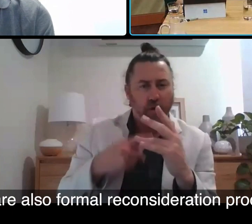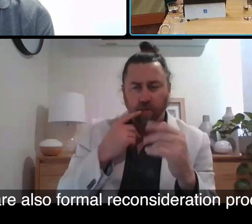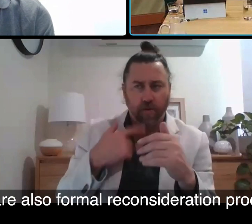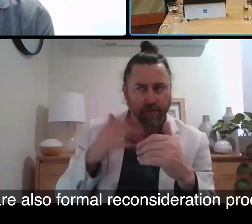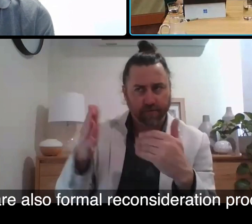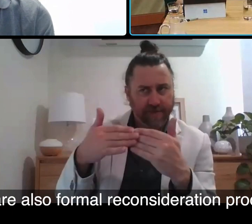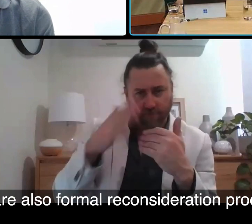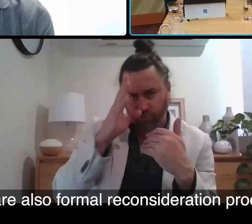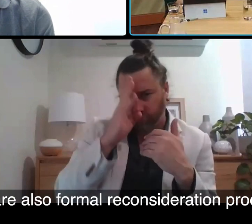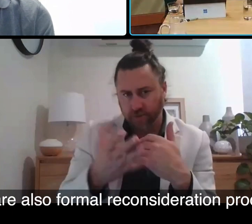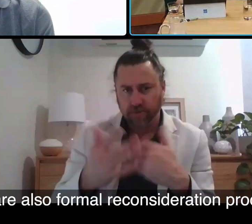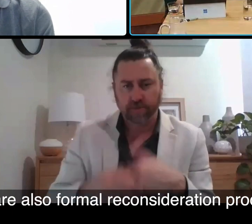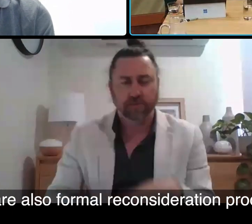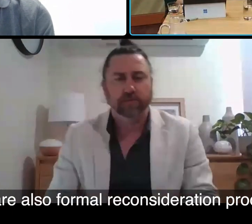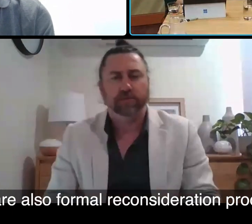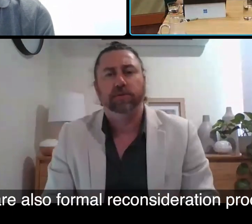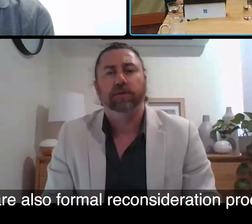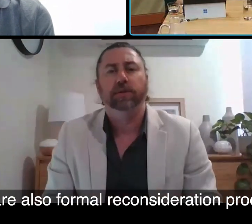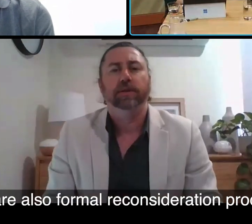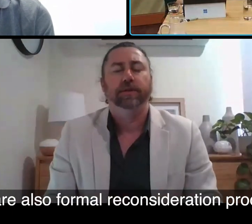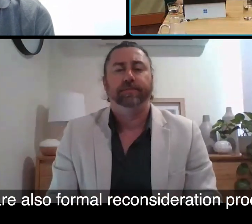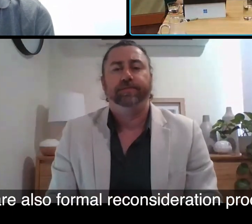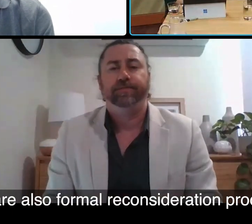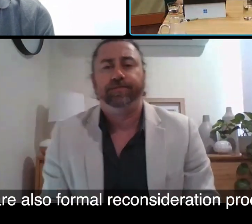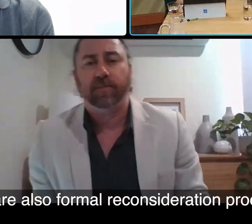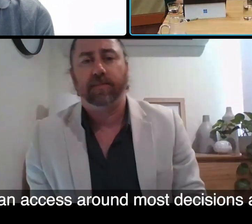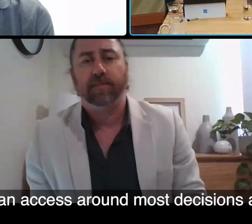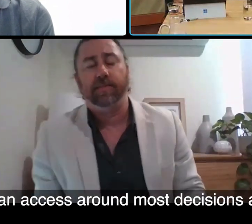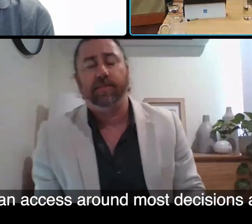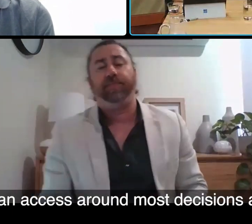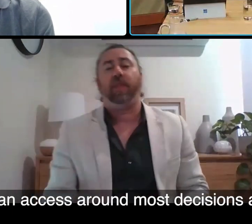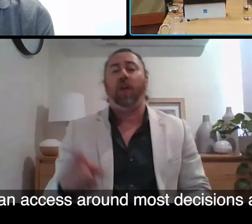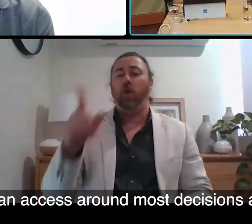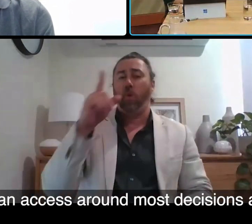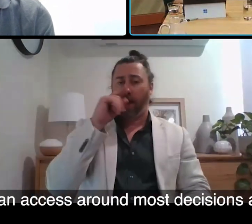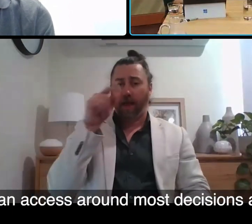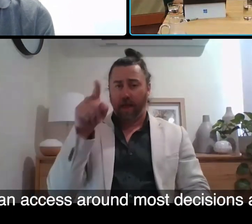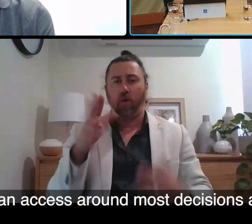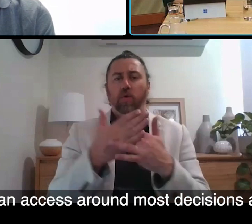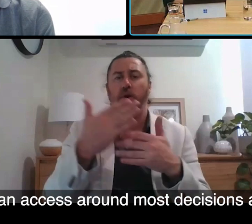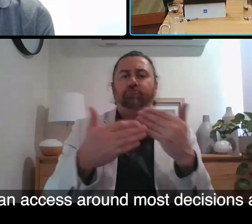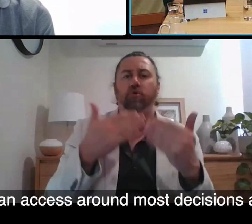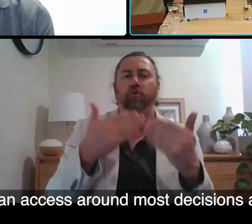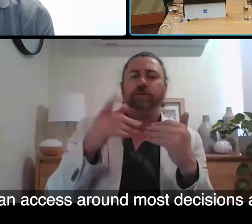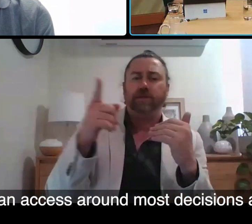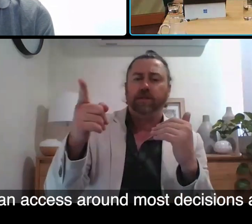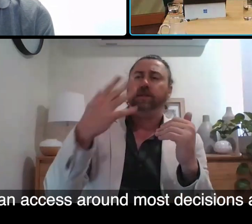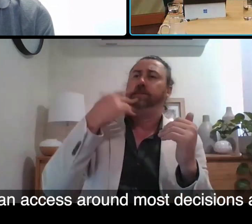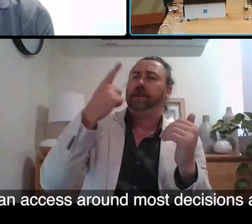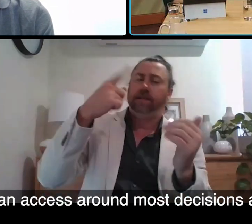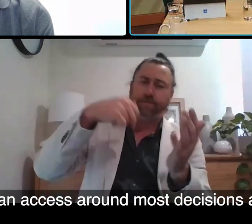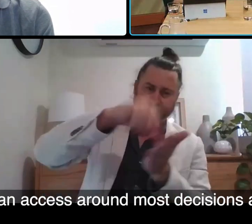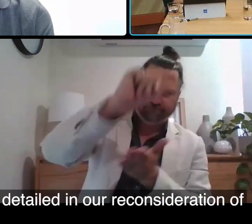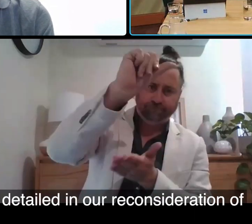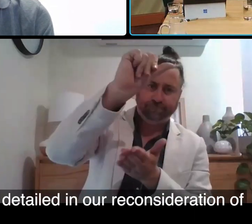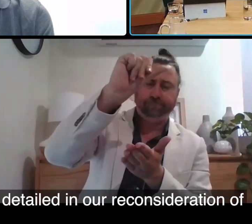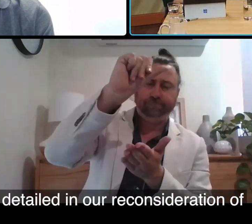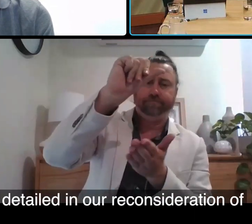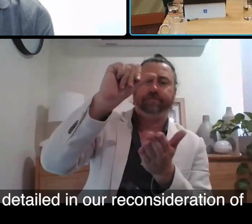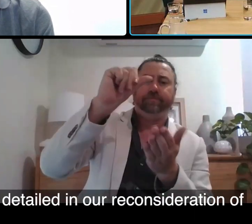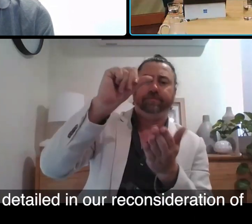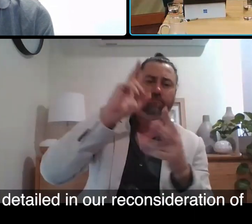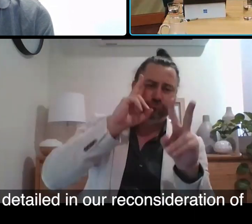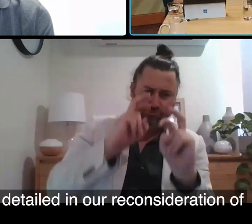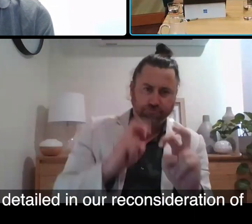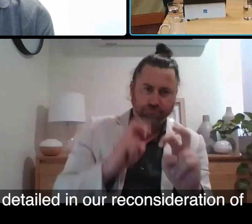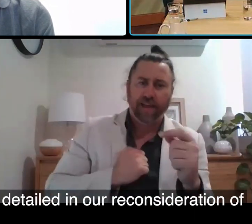also formal reconsideration processes providers can access around most decisions, and they're